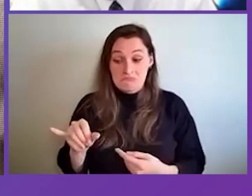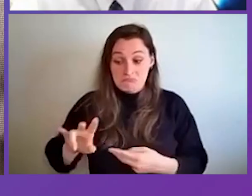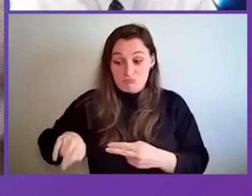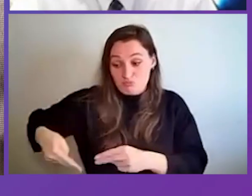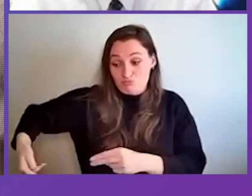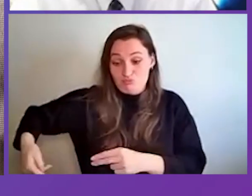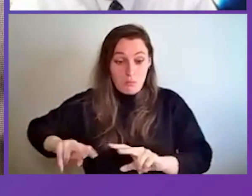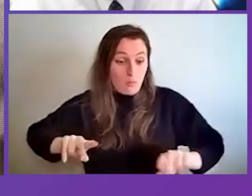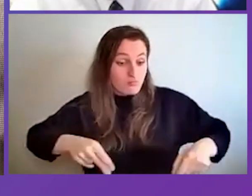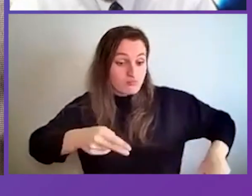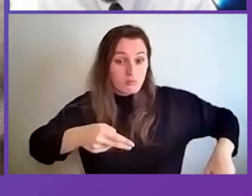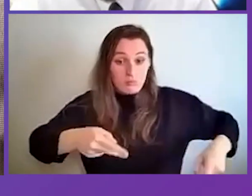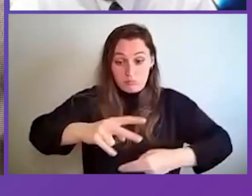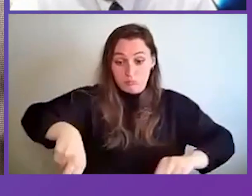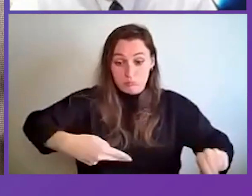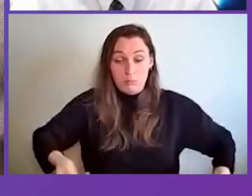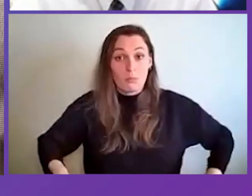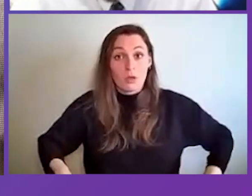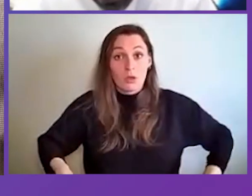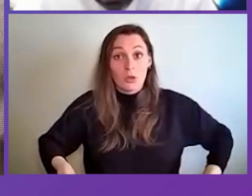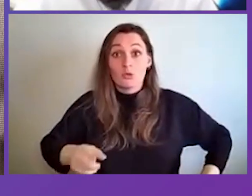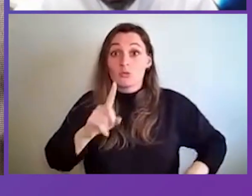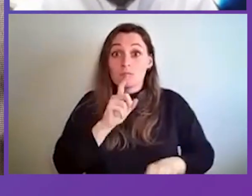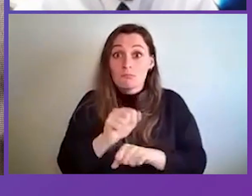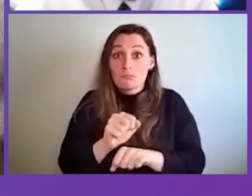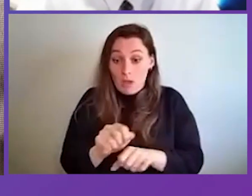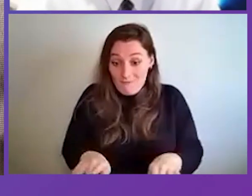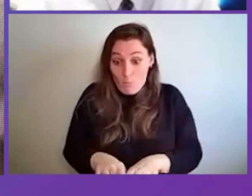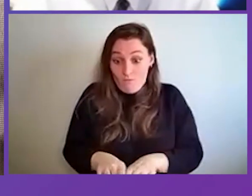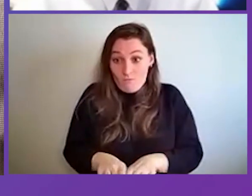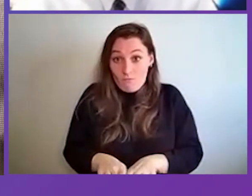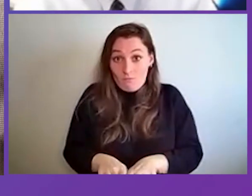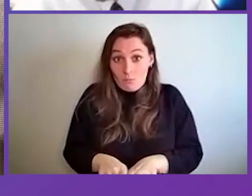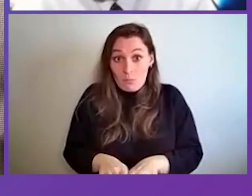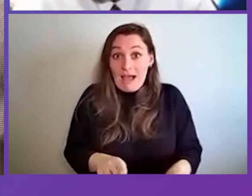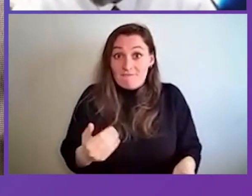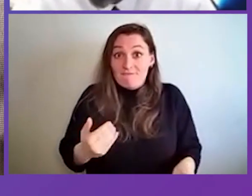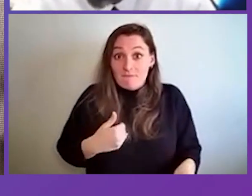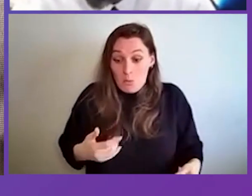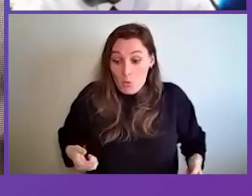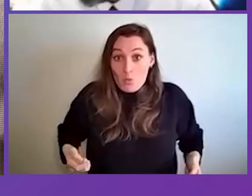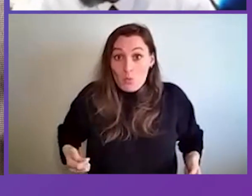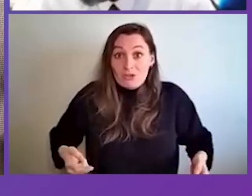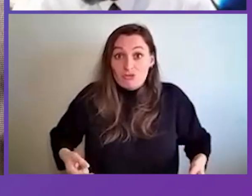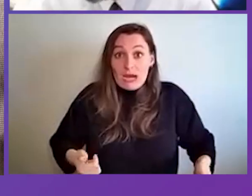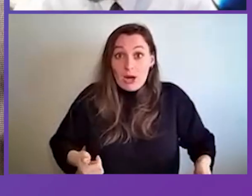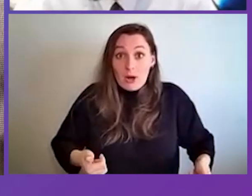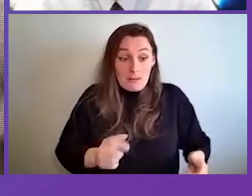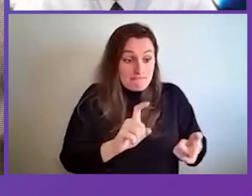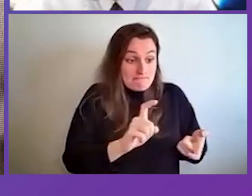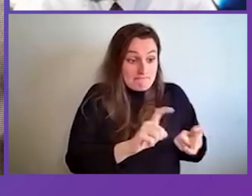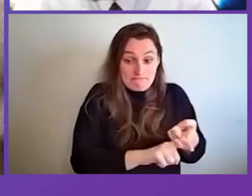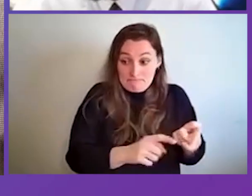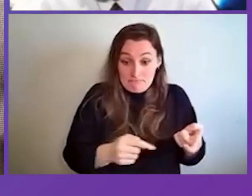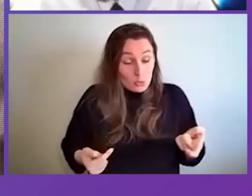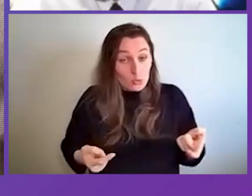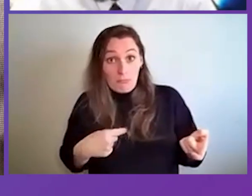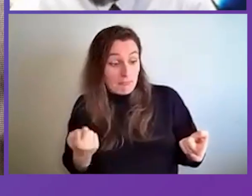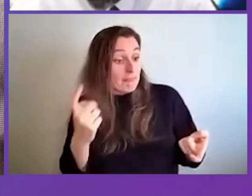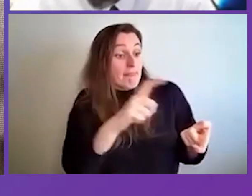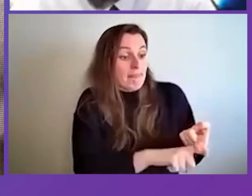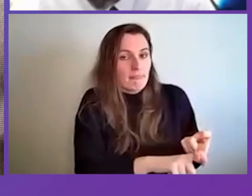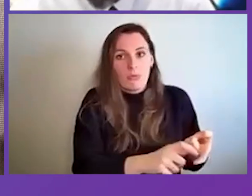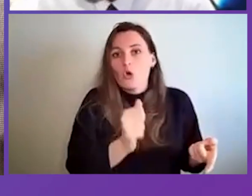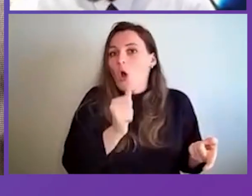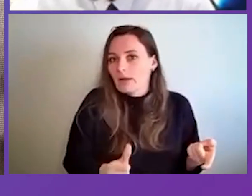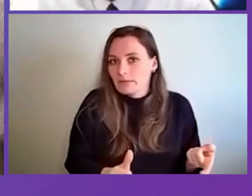existing tie down points that are available on the wheelchair to secure the wheelchair. And instead,